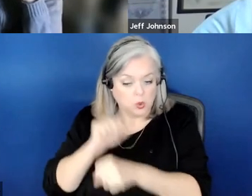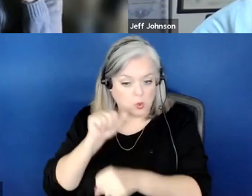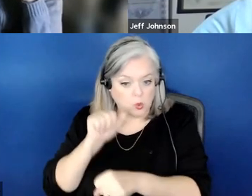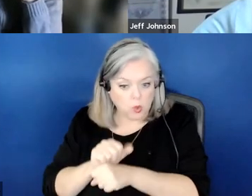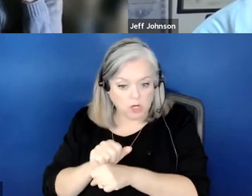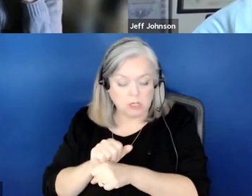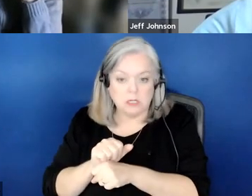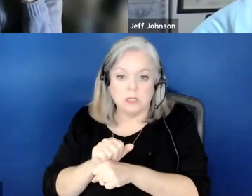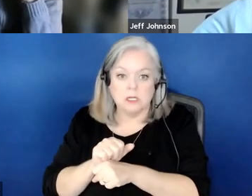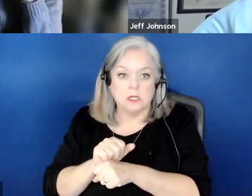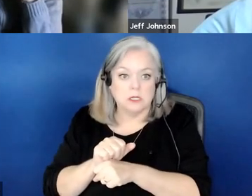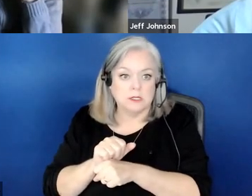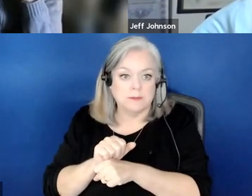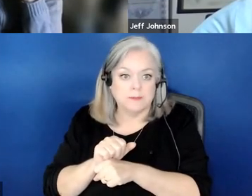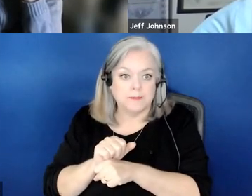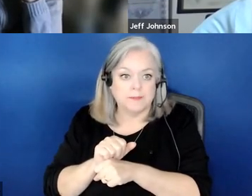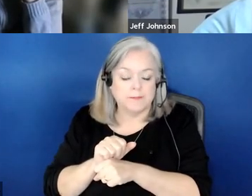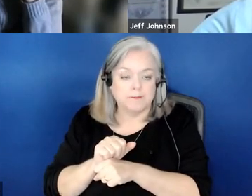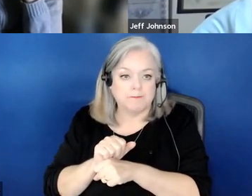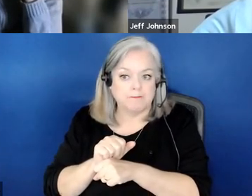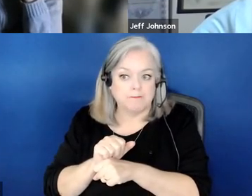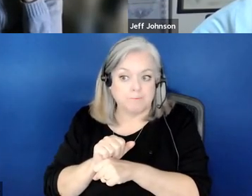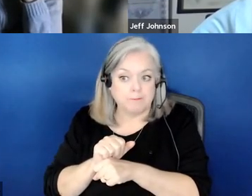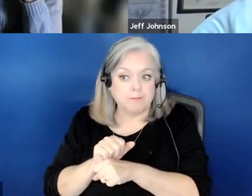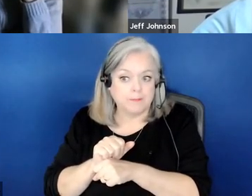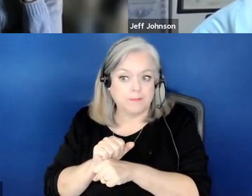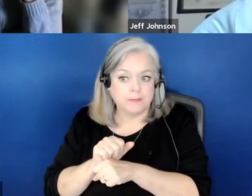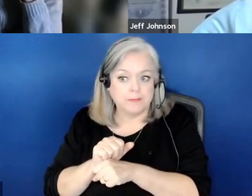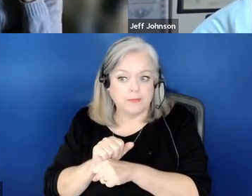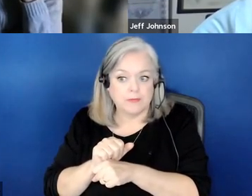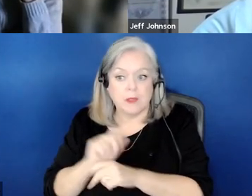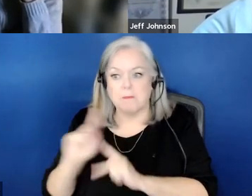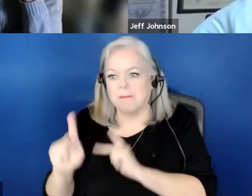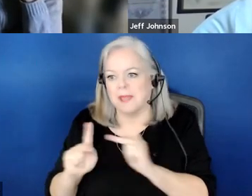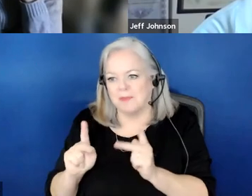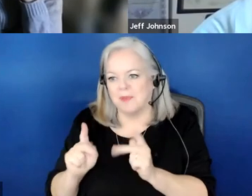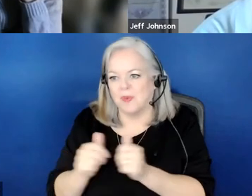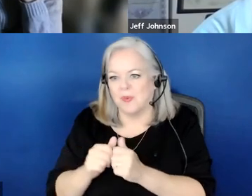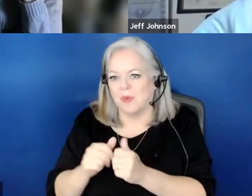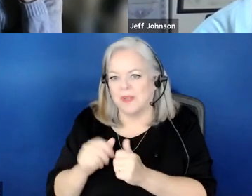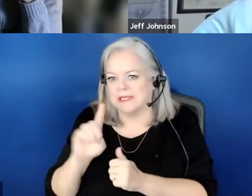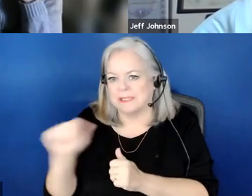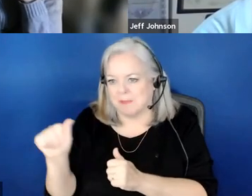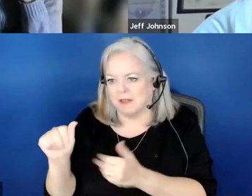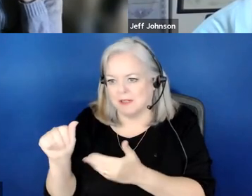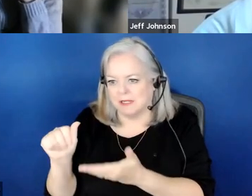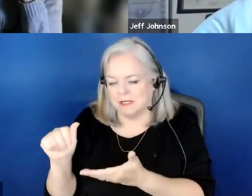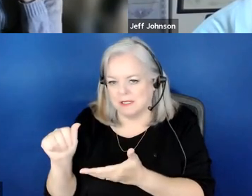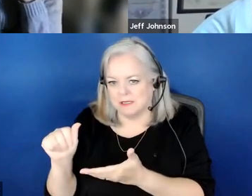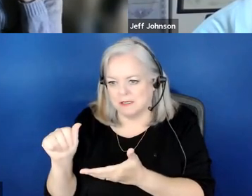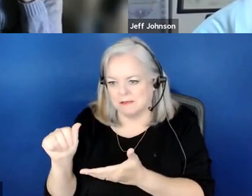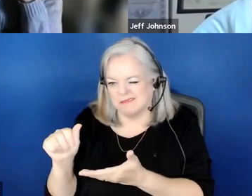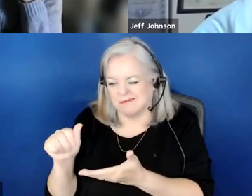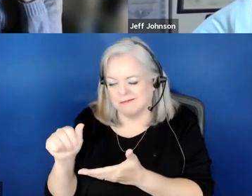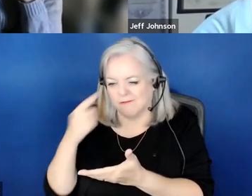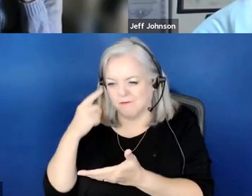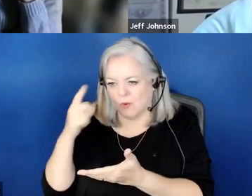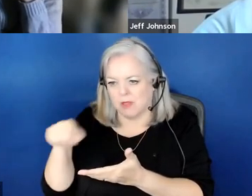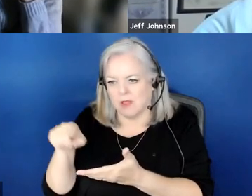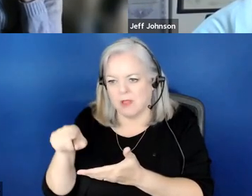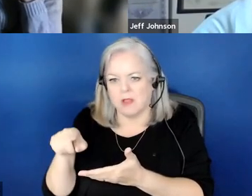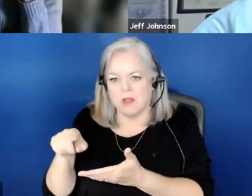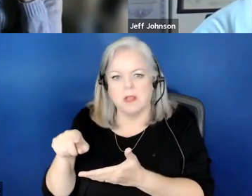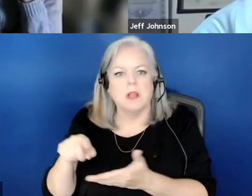is people with disability is the Autistic Self